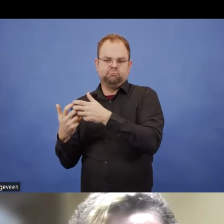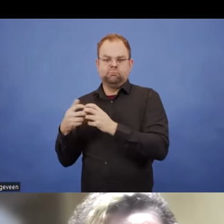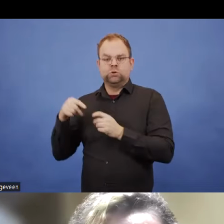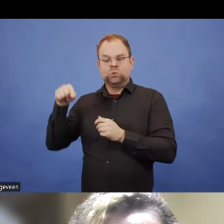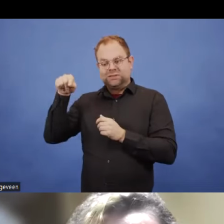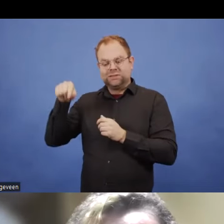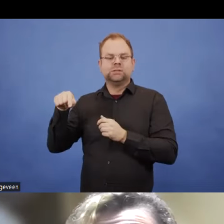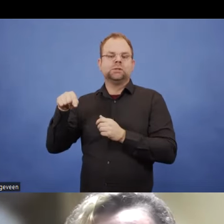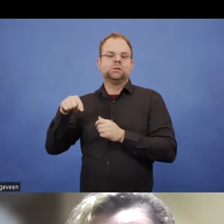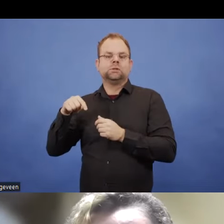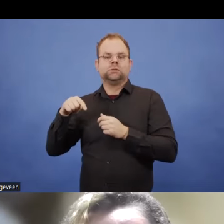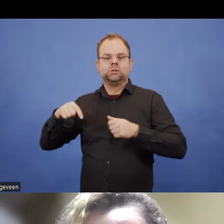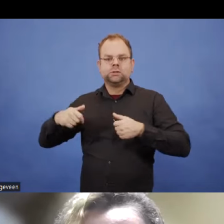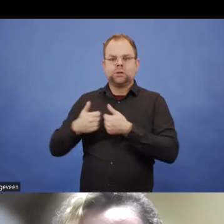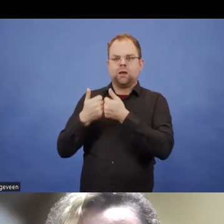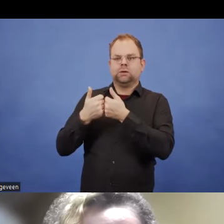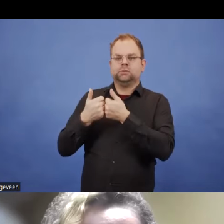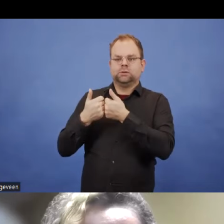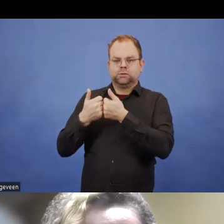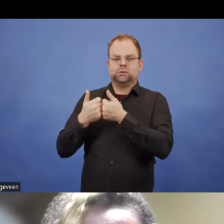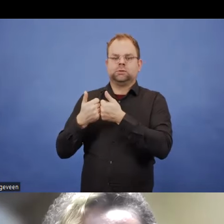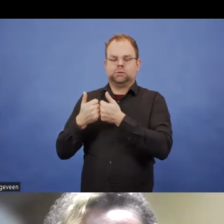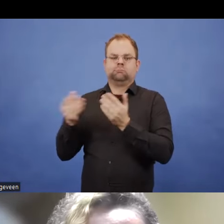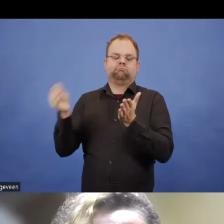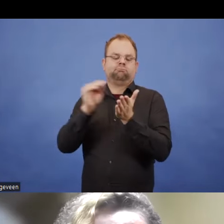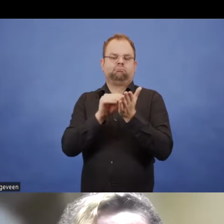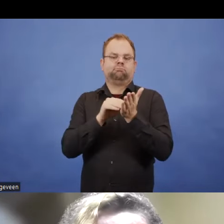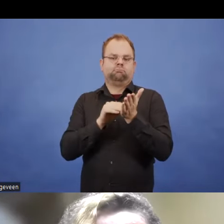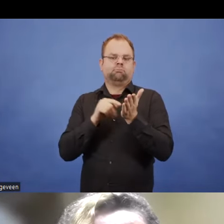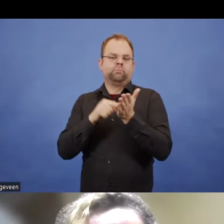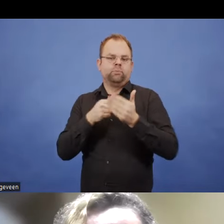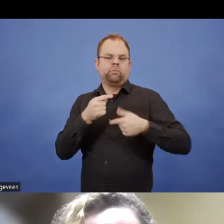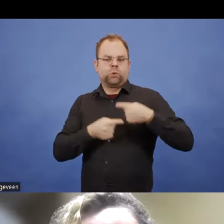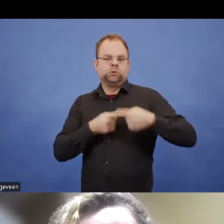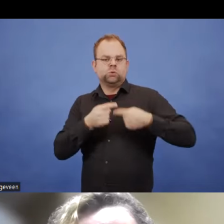on to very briefly what's happening in state asylum systems.